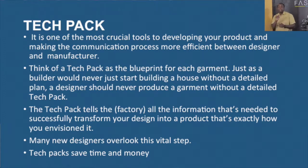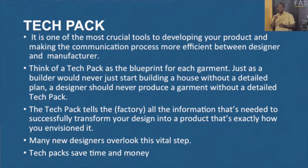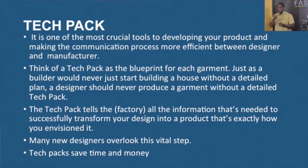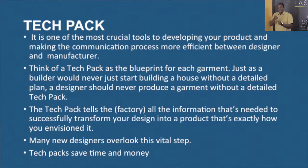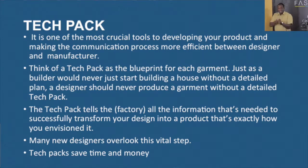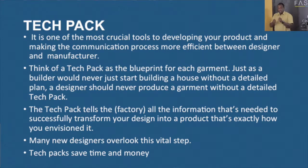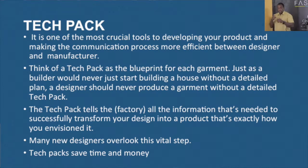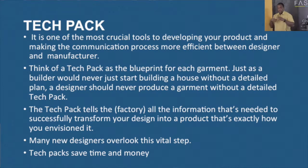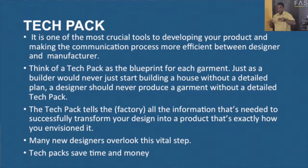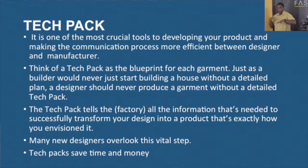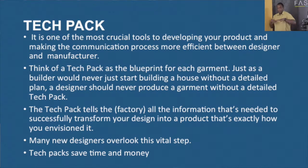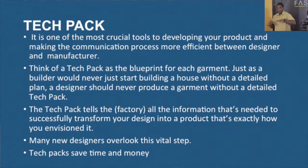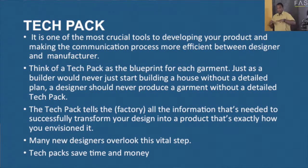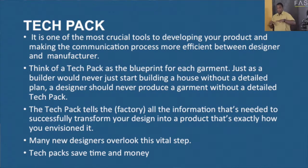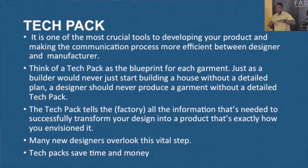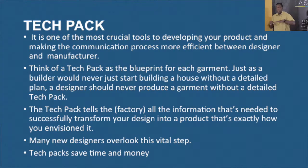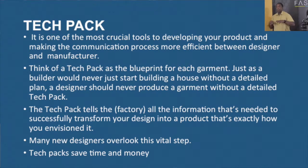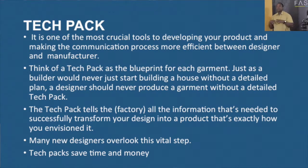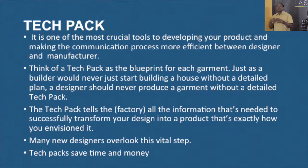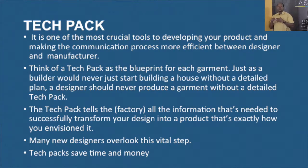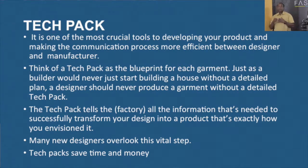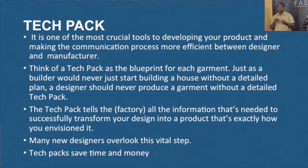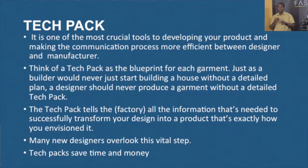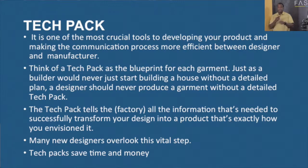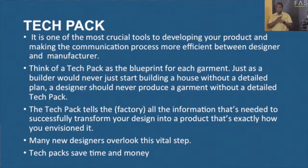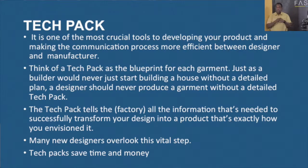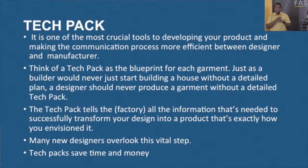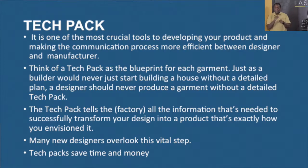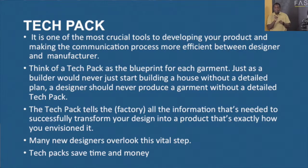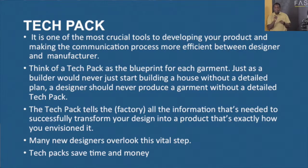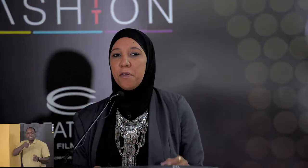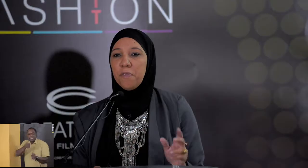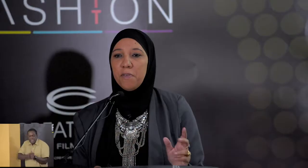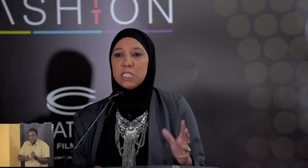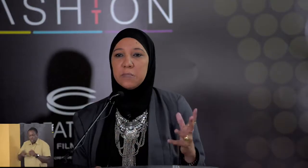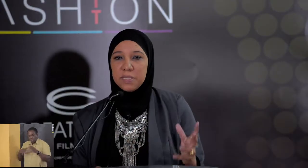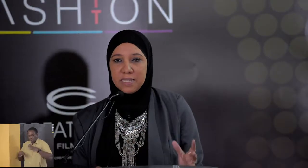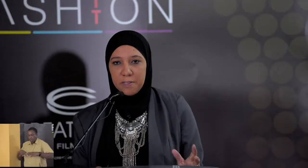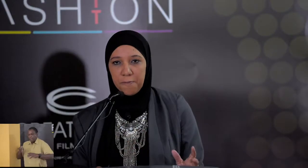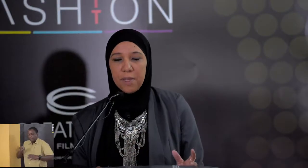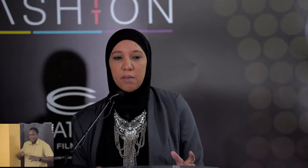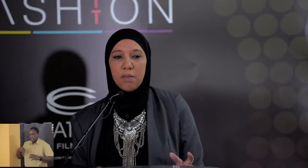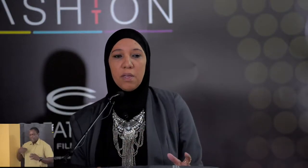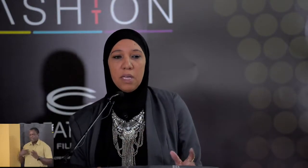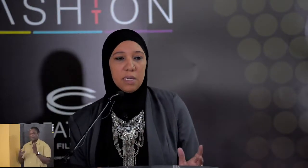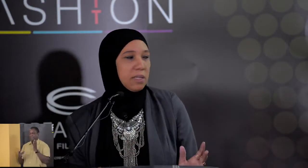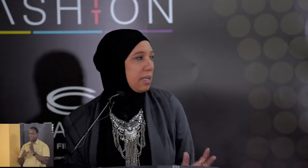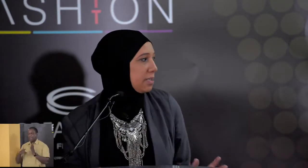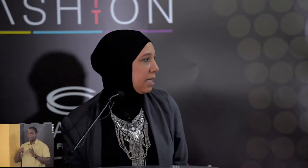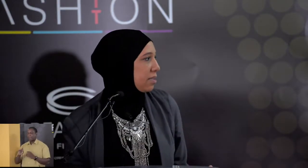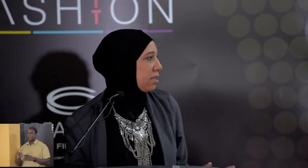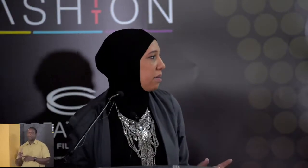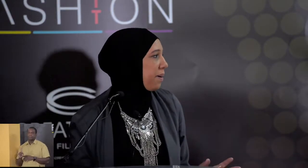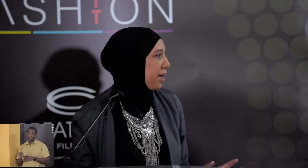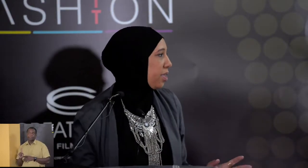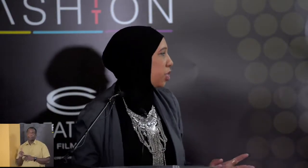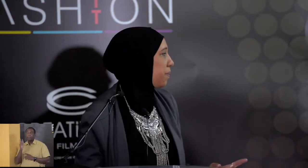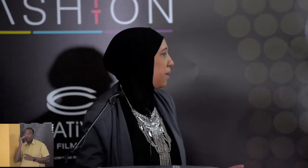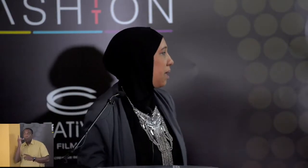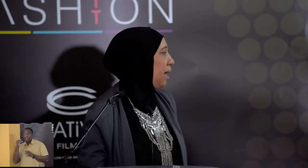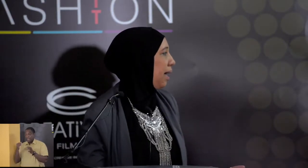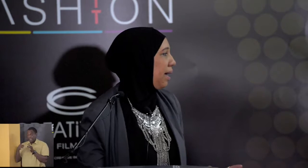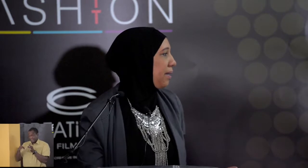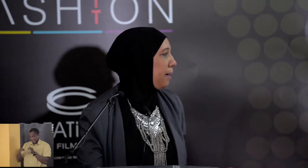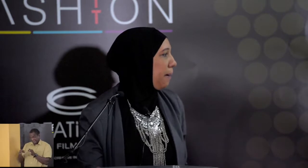production, each garment needs a tech pack. Because the details are very, very specific in a technical